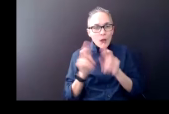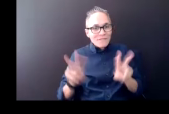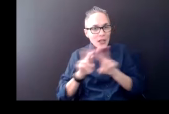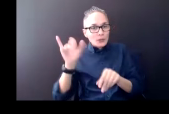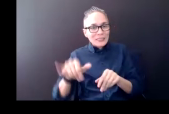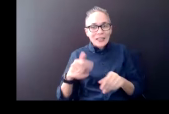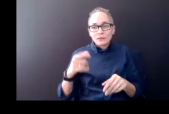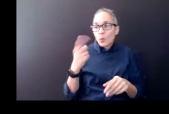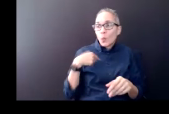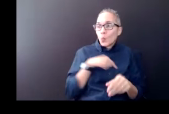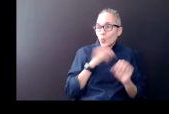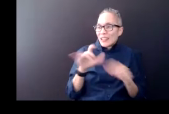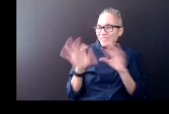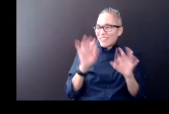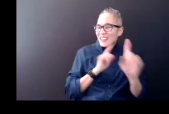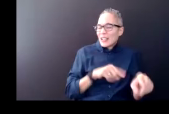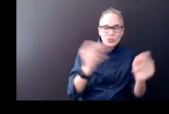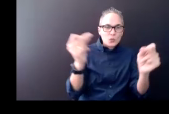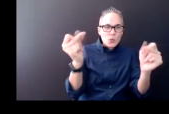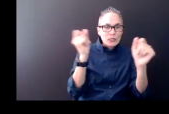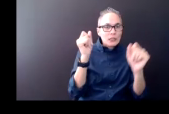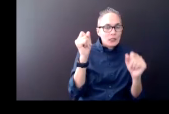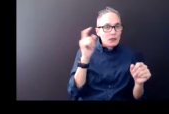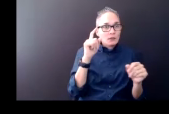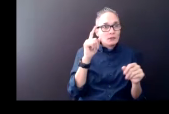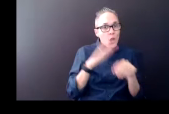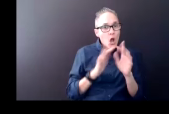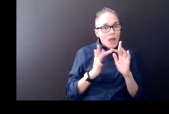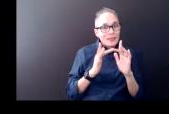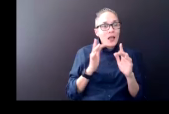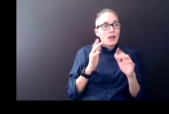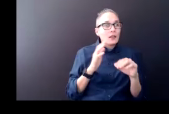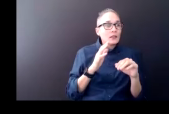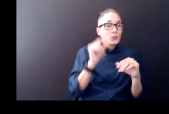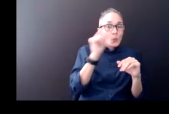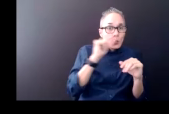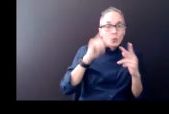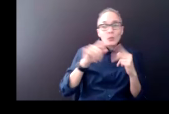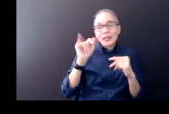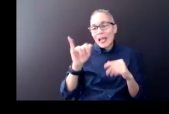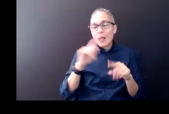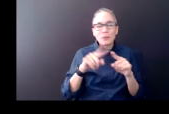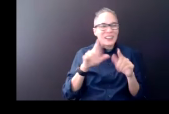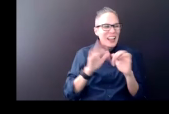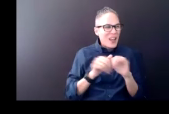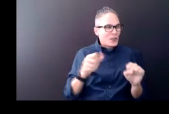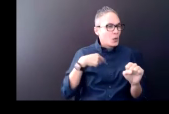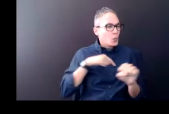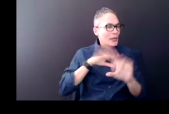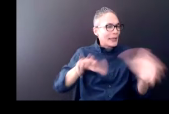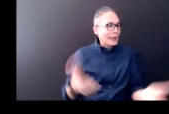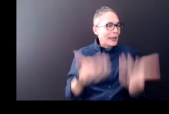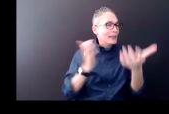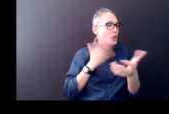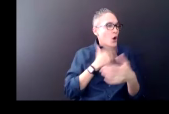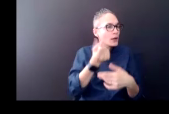can find the answers like pretty quickly, and like how do we, enhance our comprehension? How do we draw from our